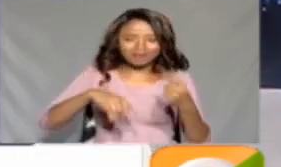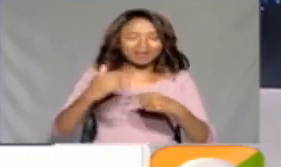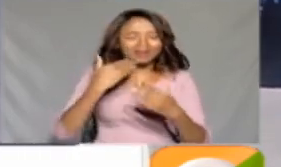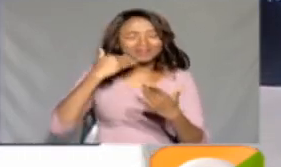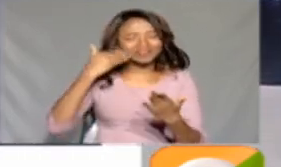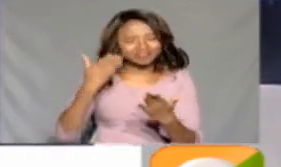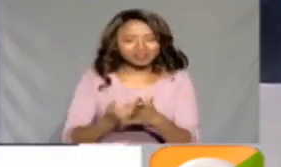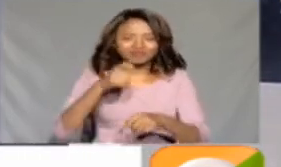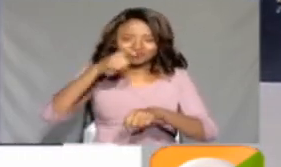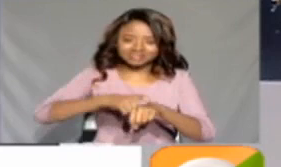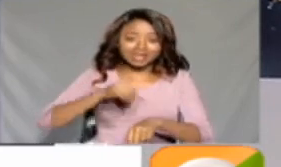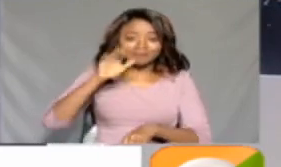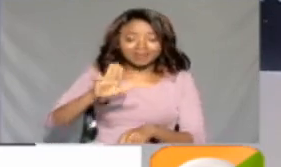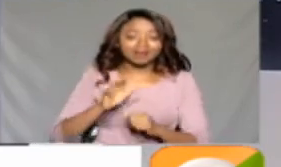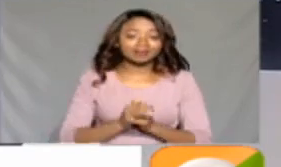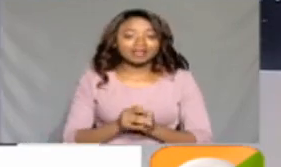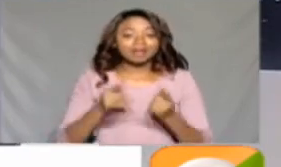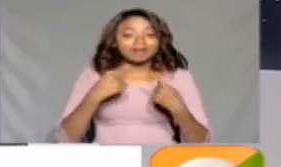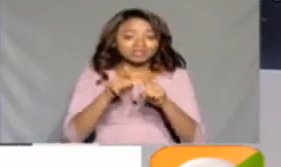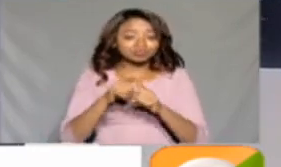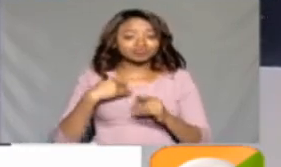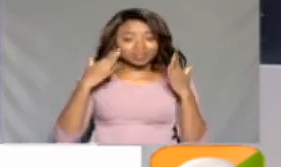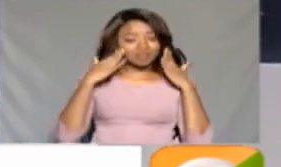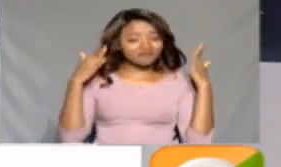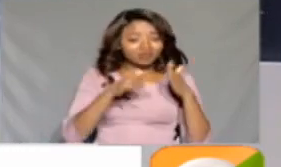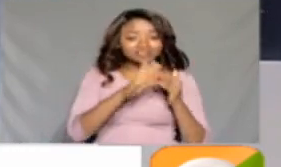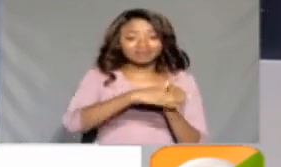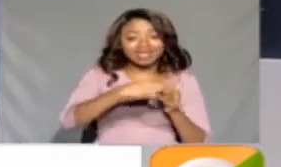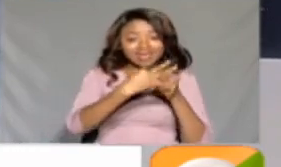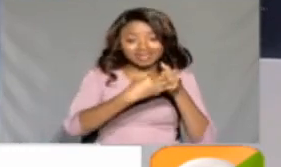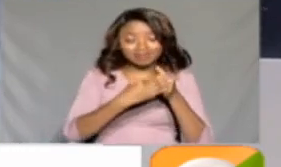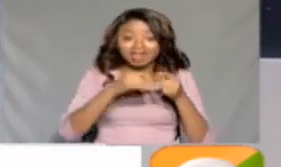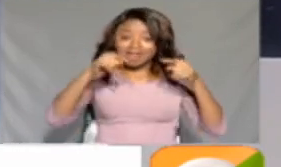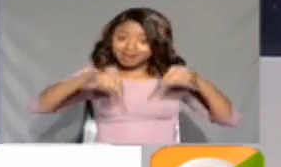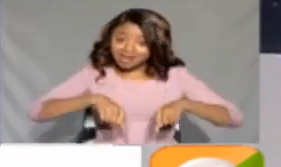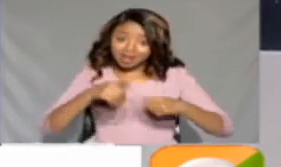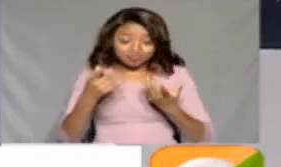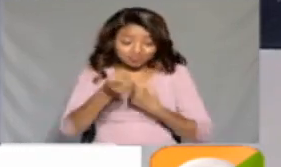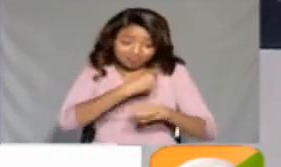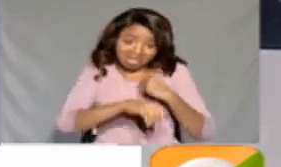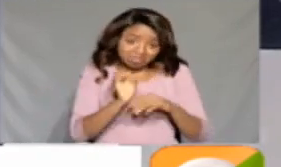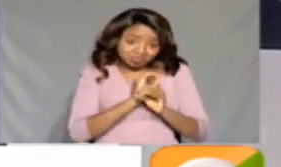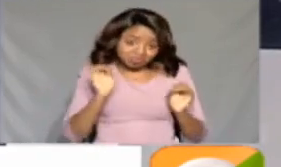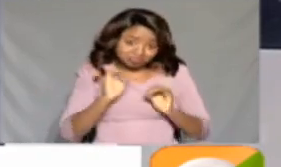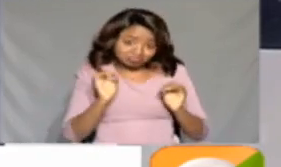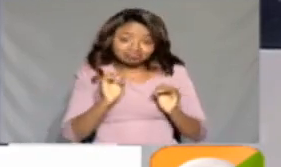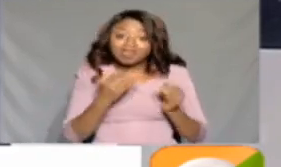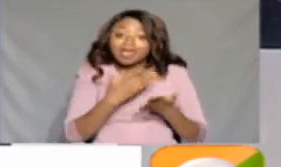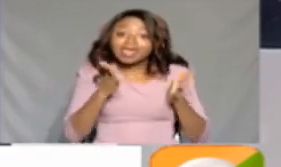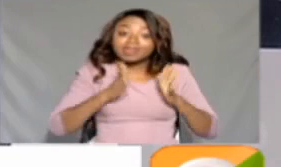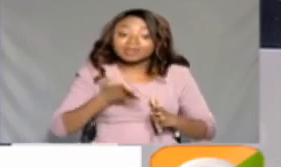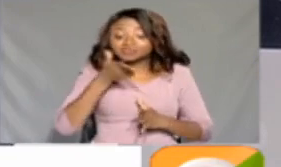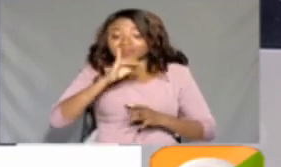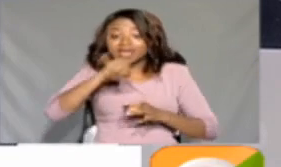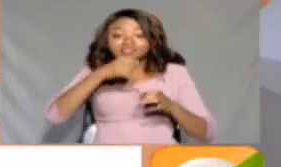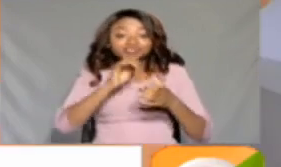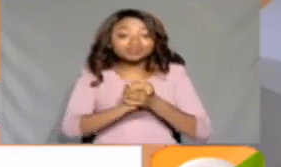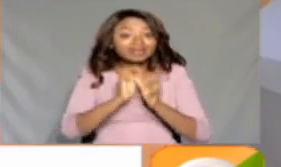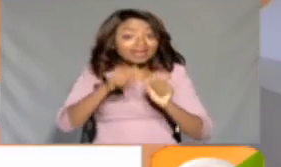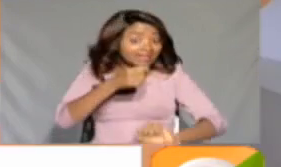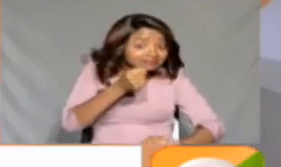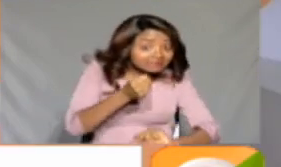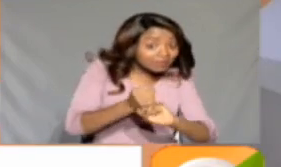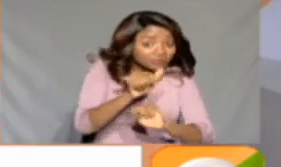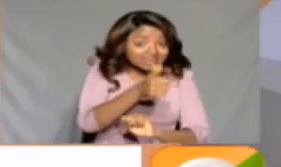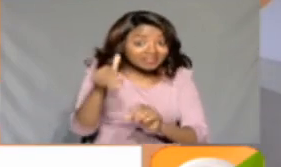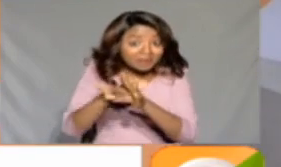much for your time. In the meantime, obviously, you're focused on Kibra. And now that you're not taking any action, anybody in Jubilee is free to support any other member of any of